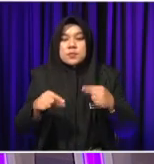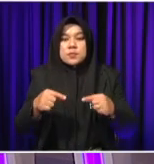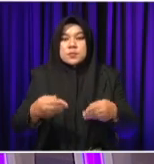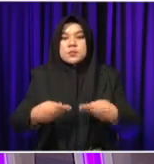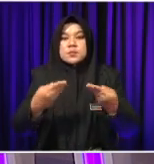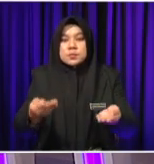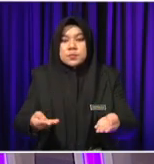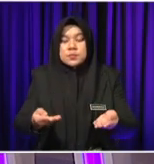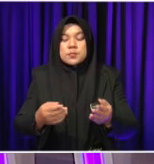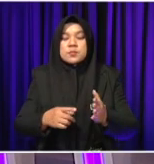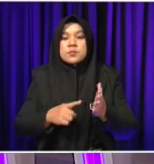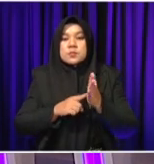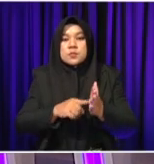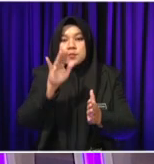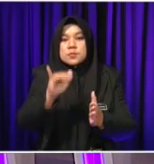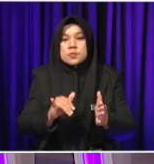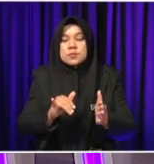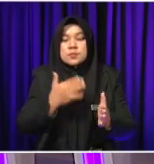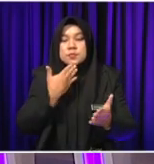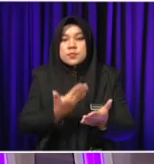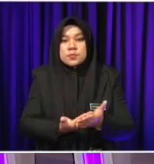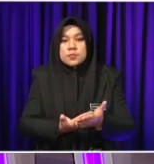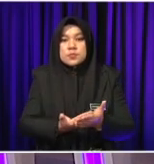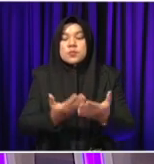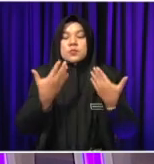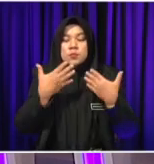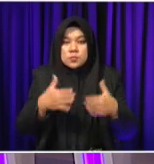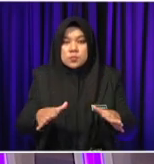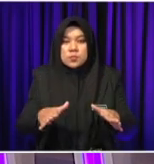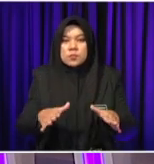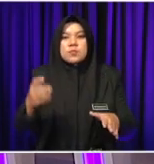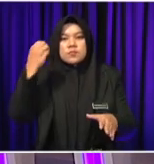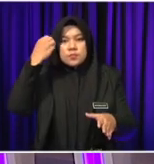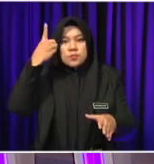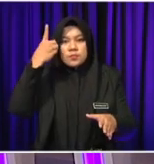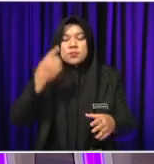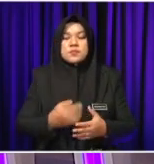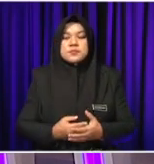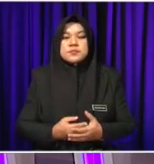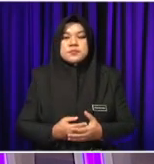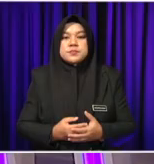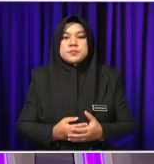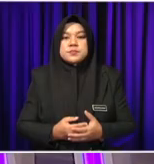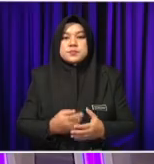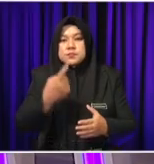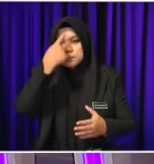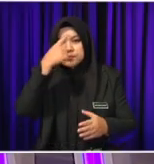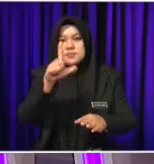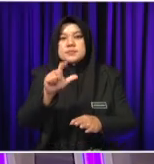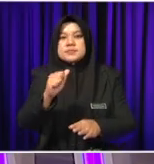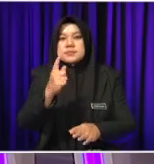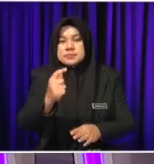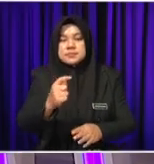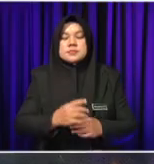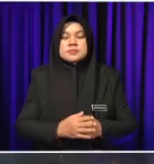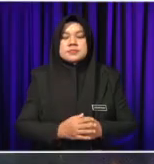very good sign, which means you have finally mastered halfway to literature in action. Yes,